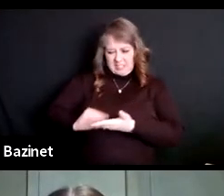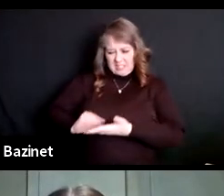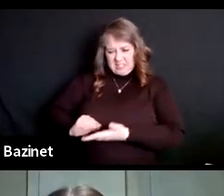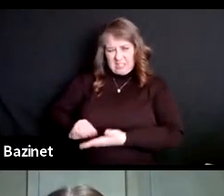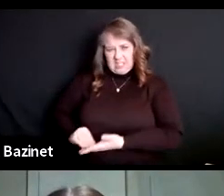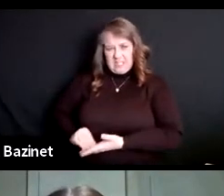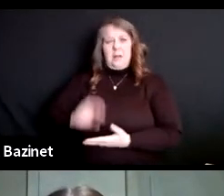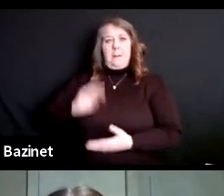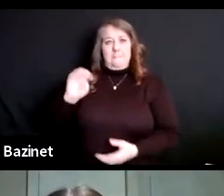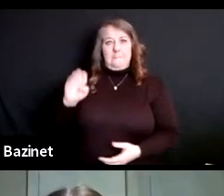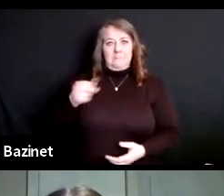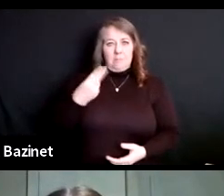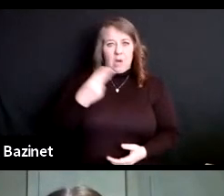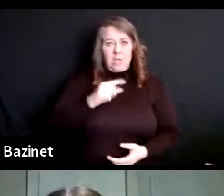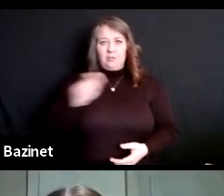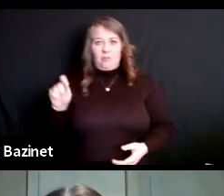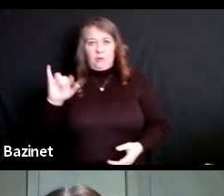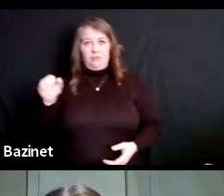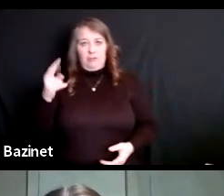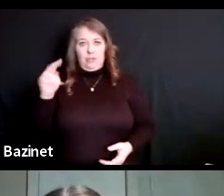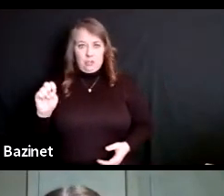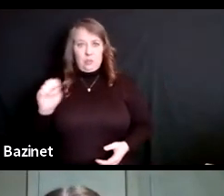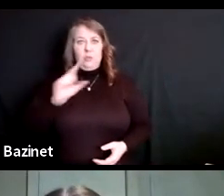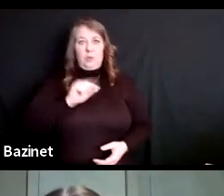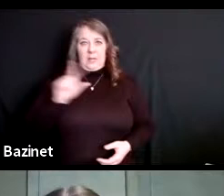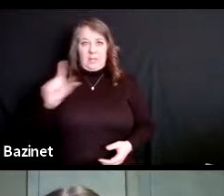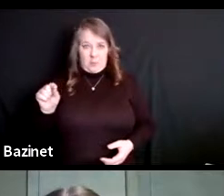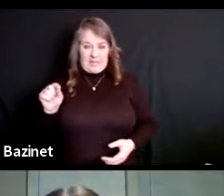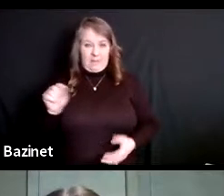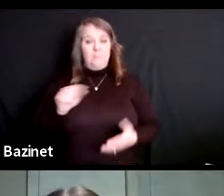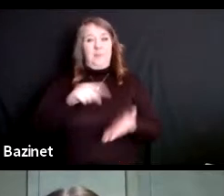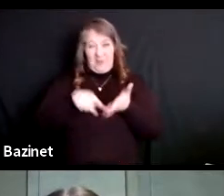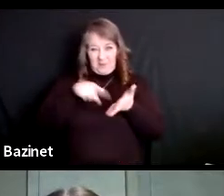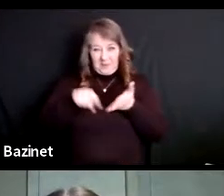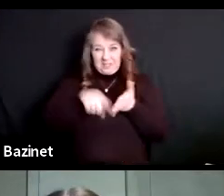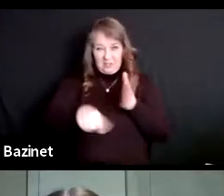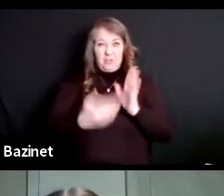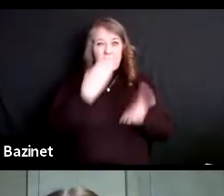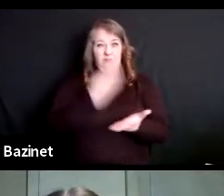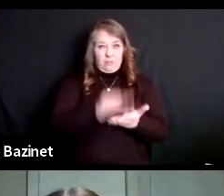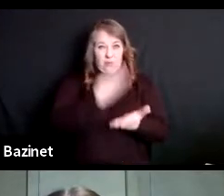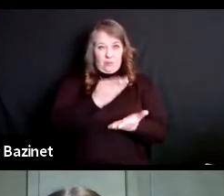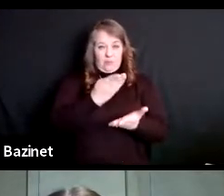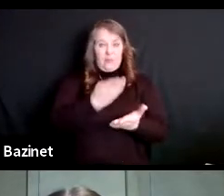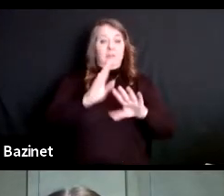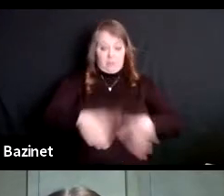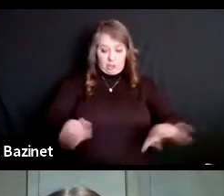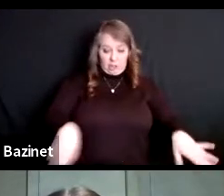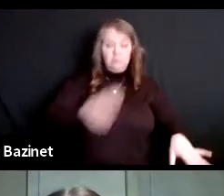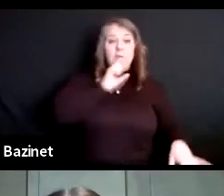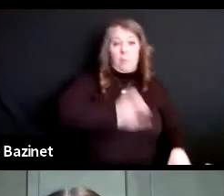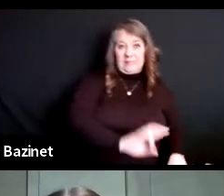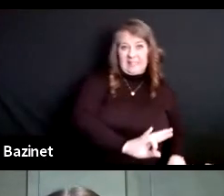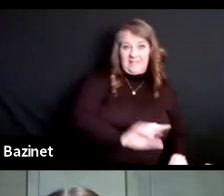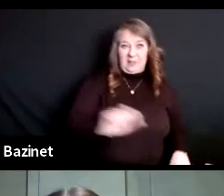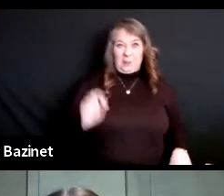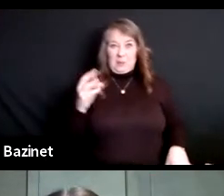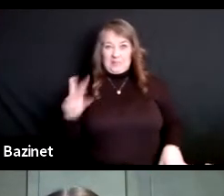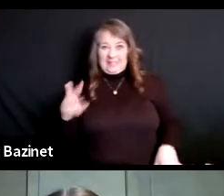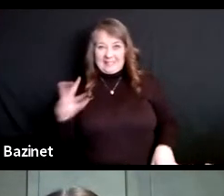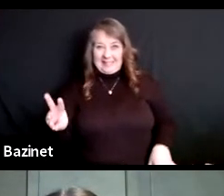2020. The study found that among children 7 to 16 years old, only